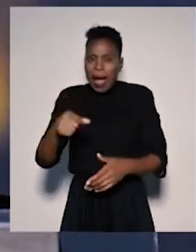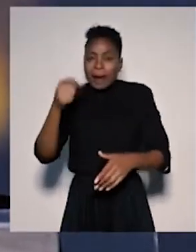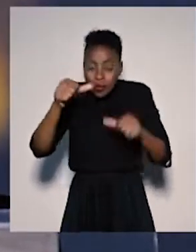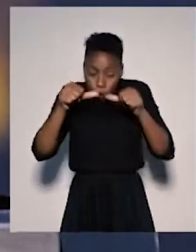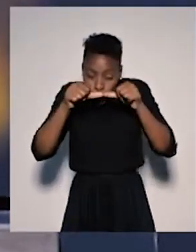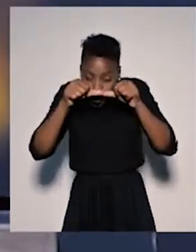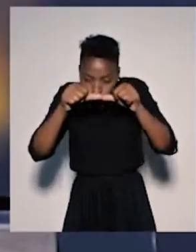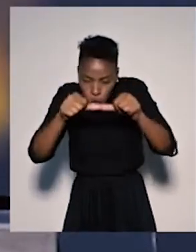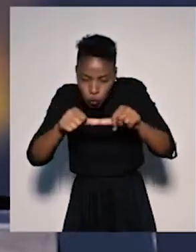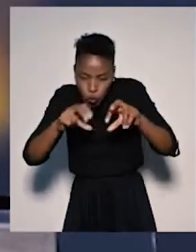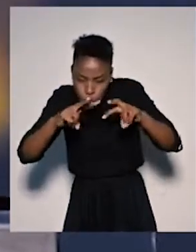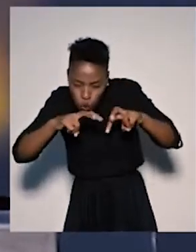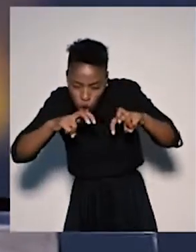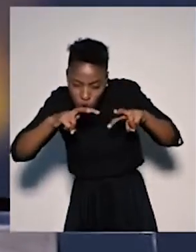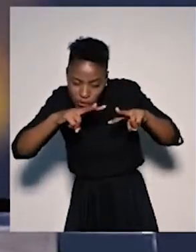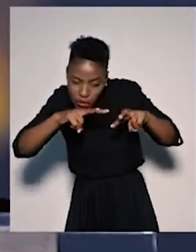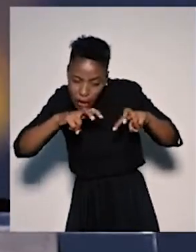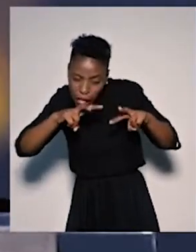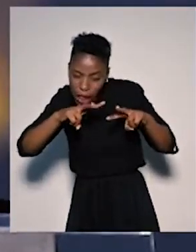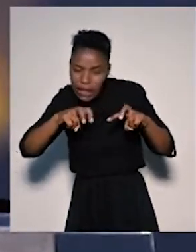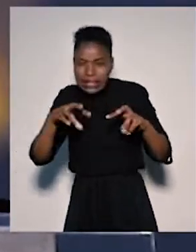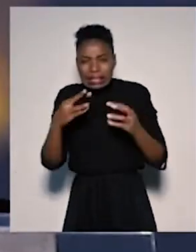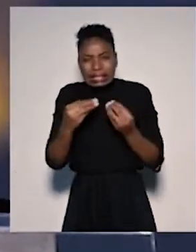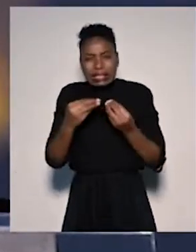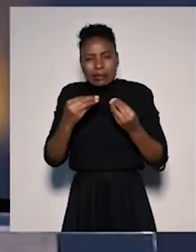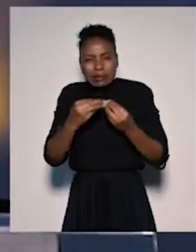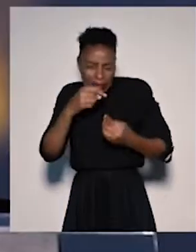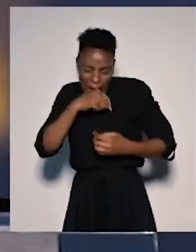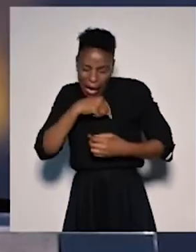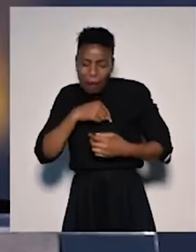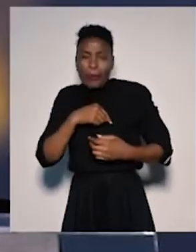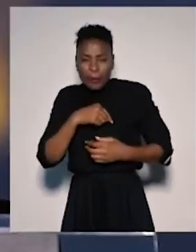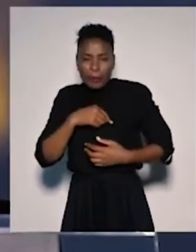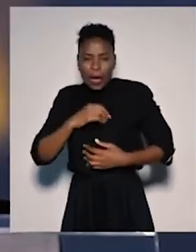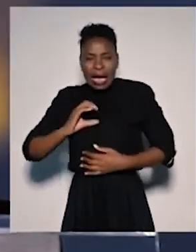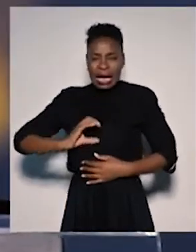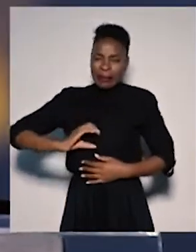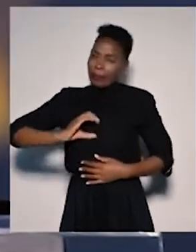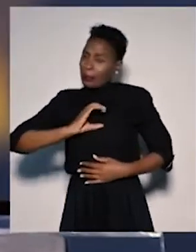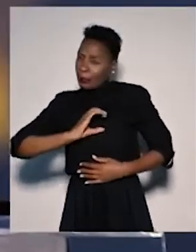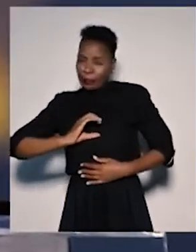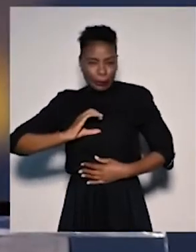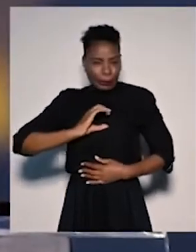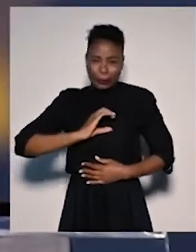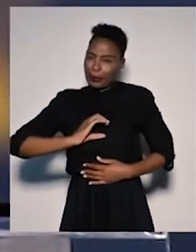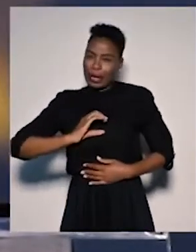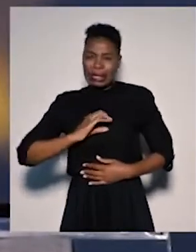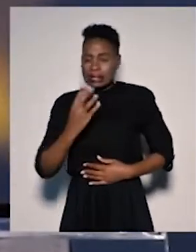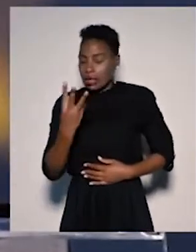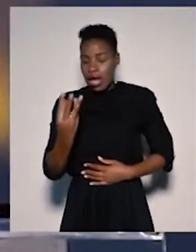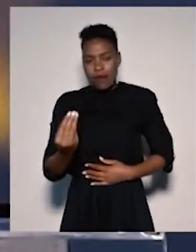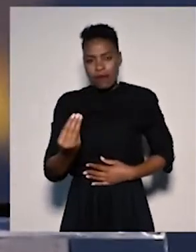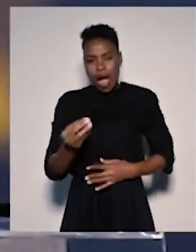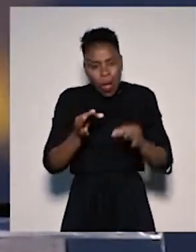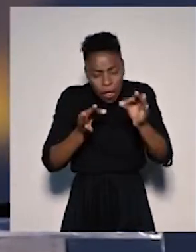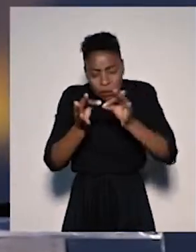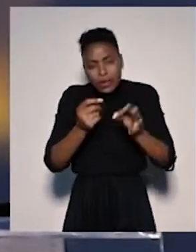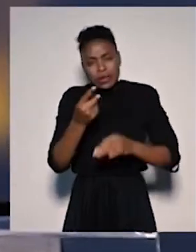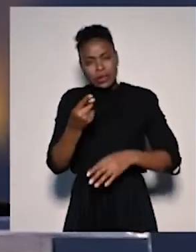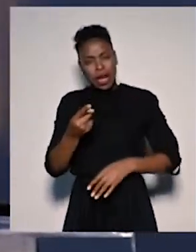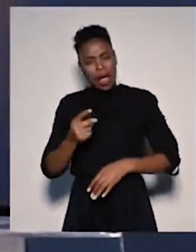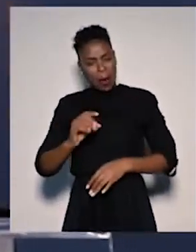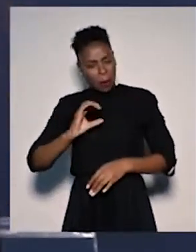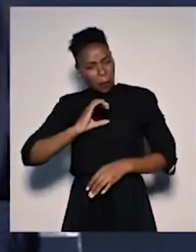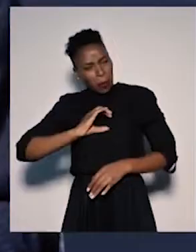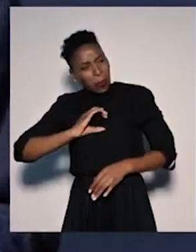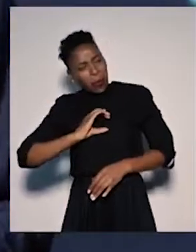something hindering in her spirit. She had some discomfort. We're going to discuss that the coming weeks. I'll explain it to you. She had a discomfort. The